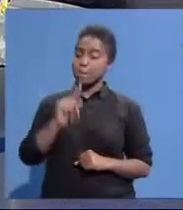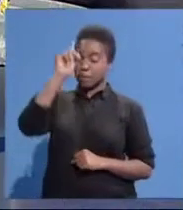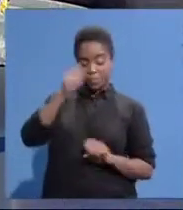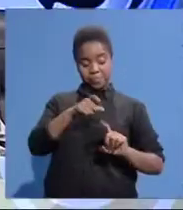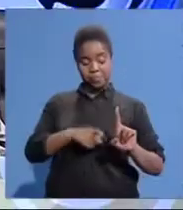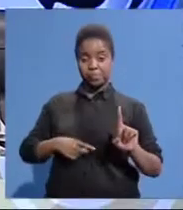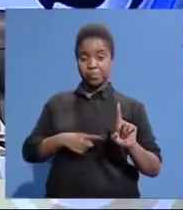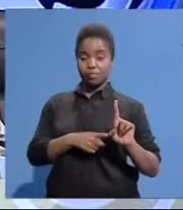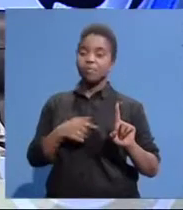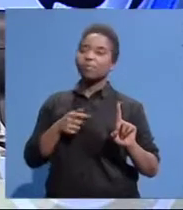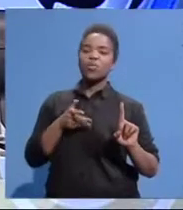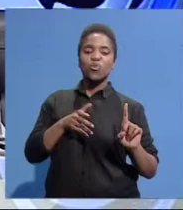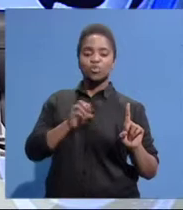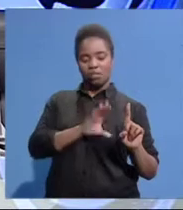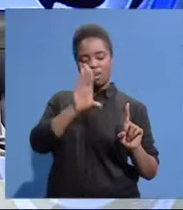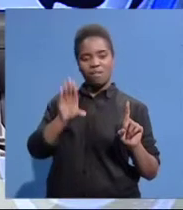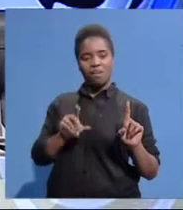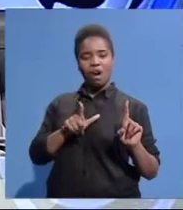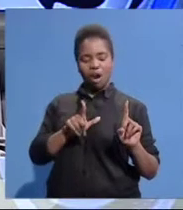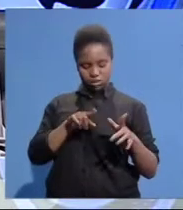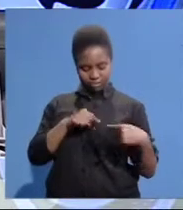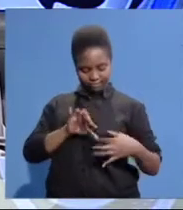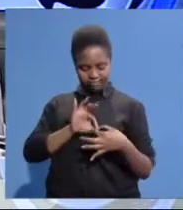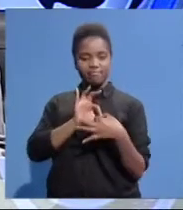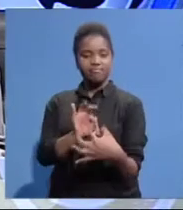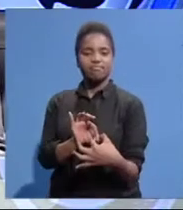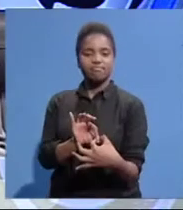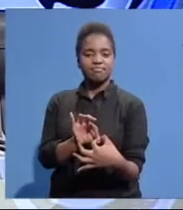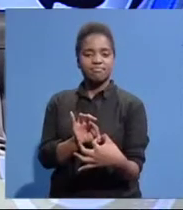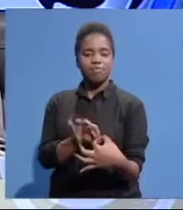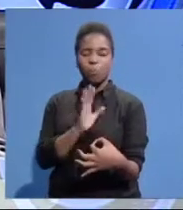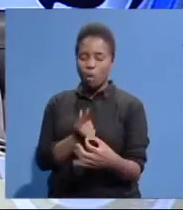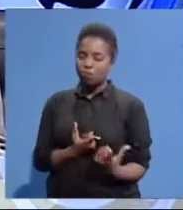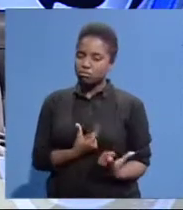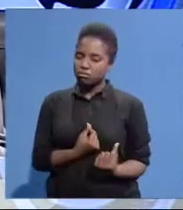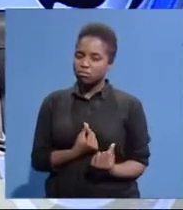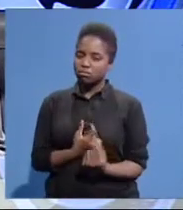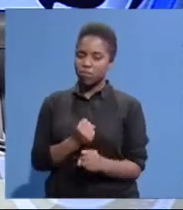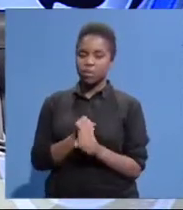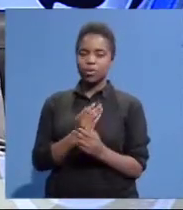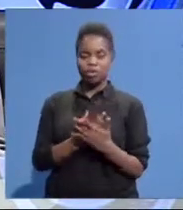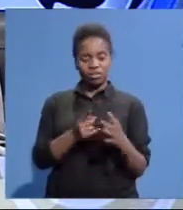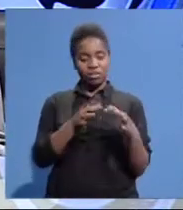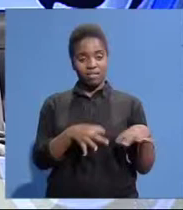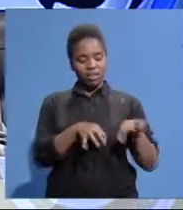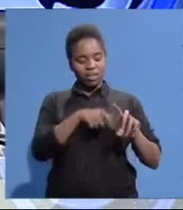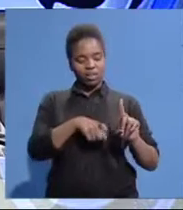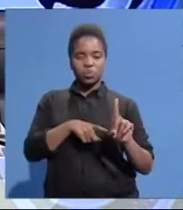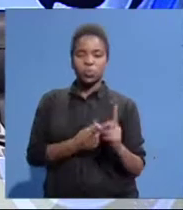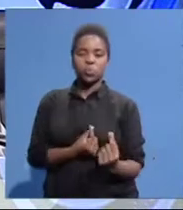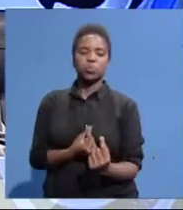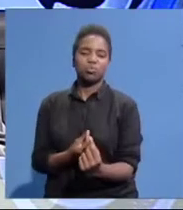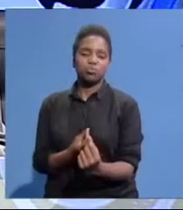to commit themselves to rebuilding South Africa in their personal capacity. I think